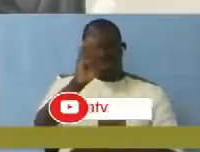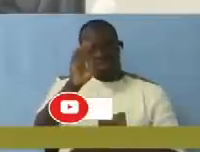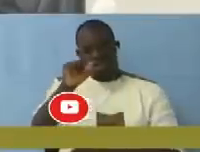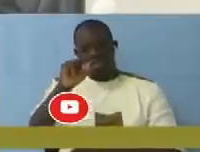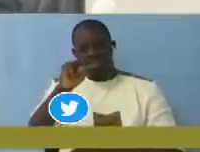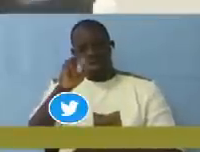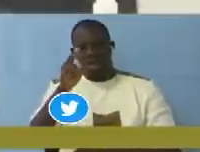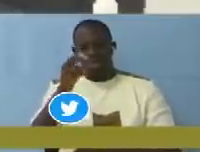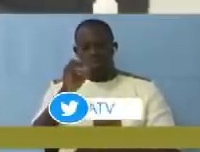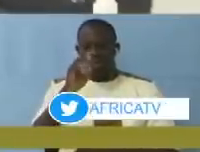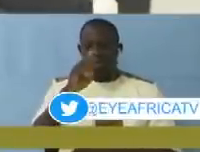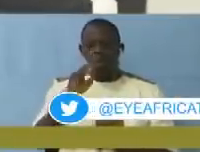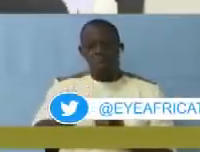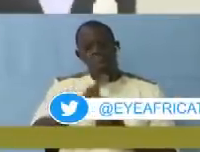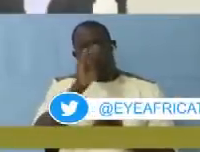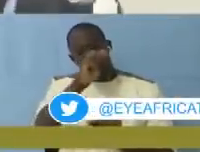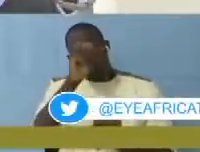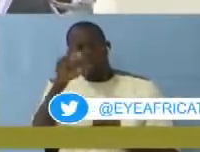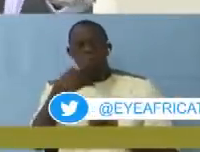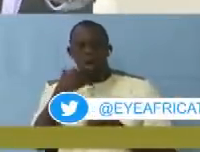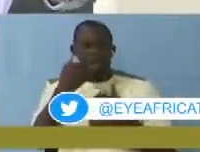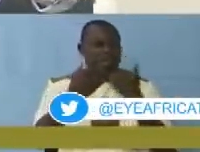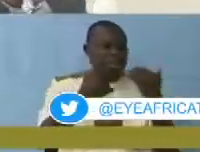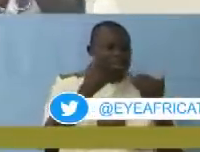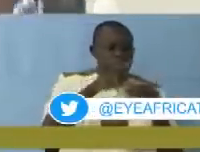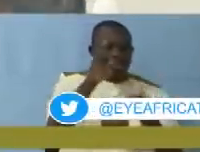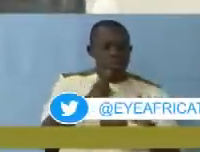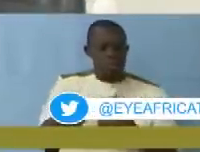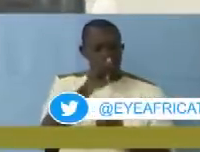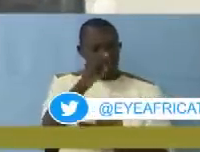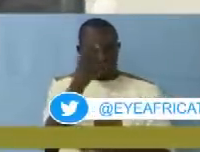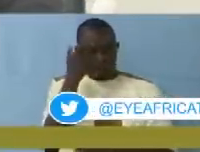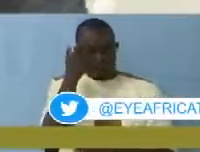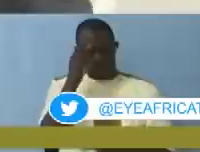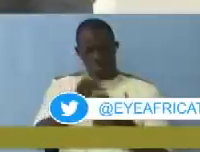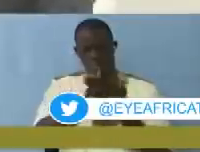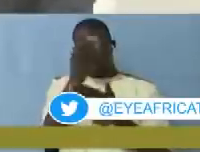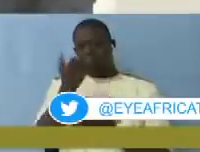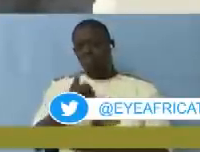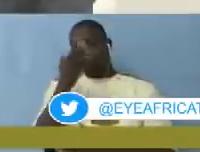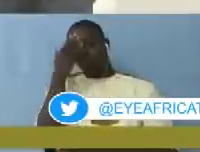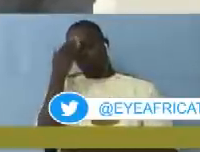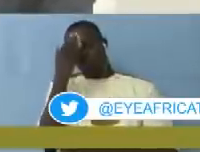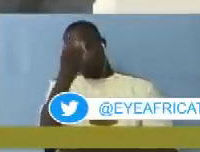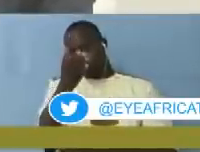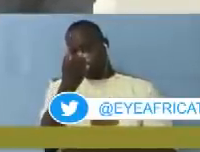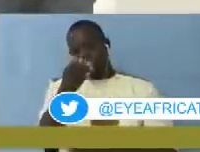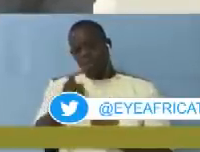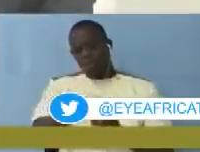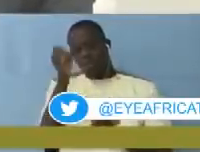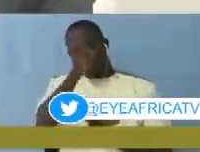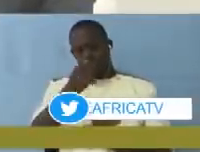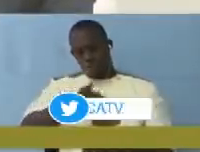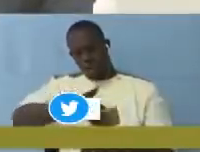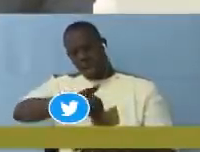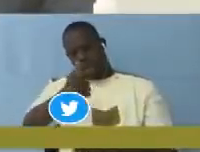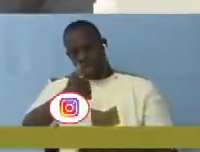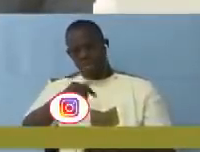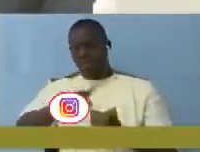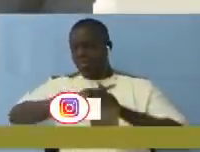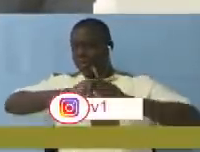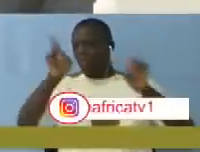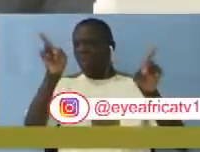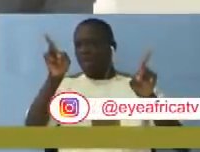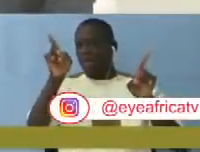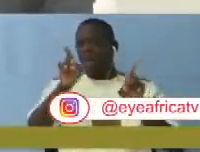popular, this suggests it's because you're notorious. Ako niya mira molu baka fu Baba Saho ya mira to di ale